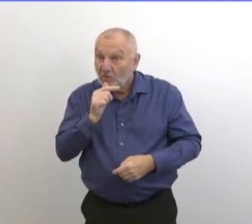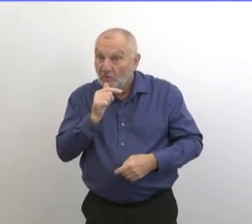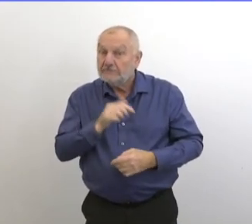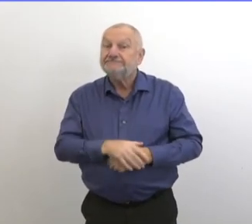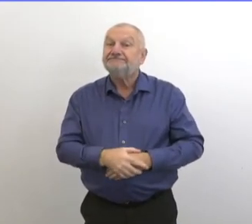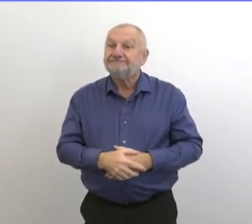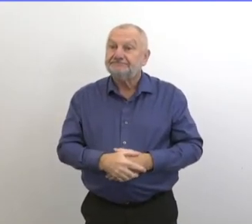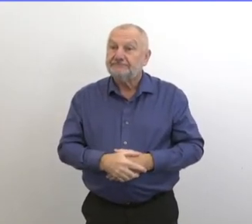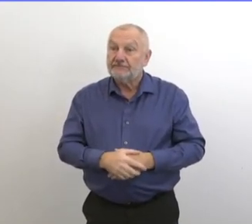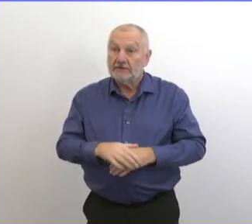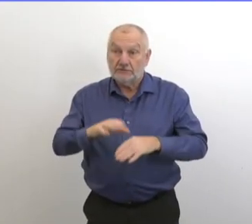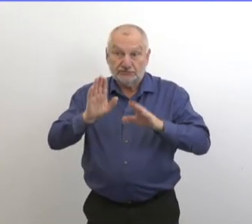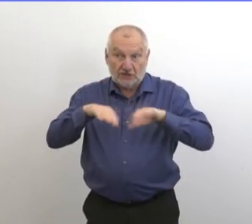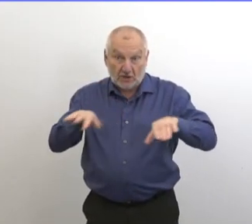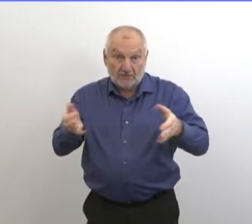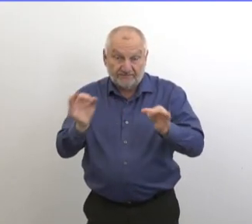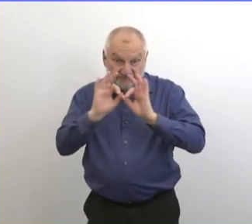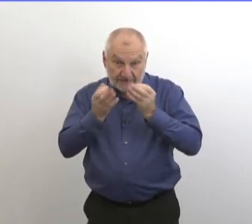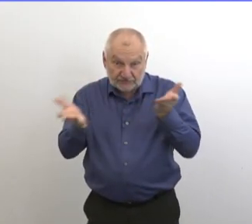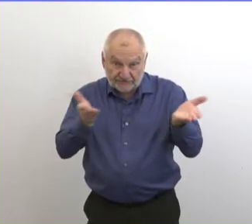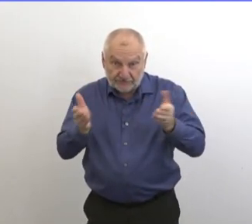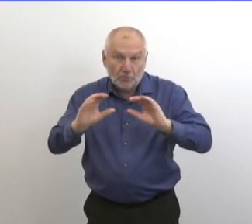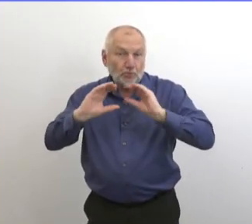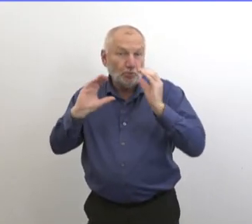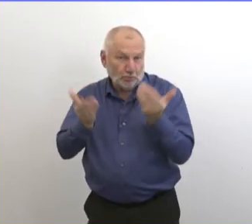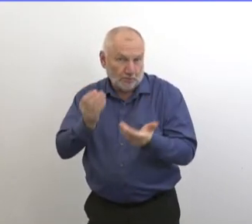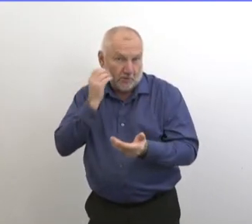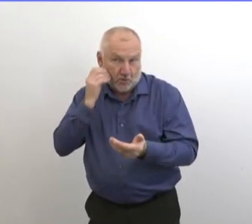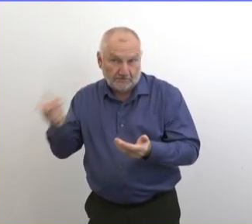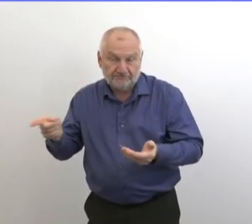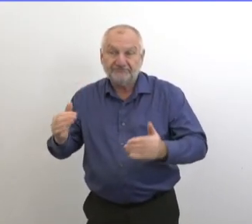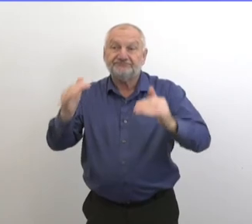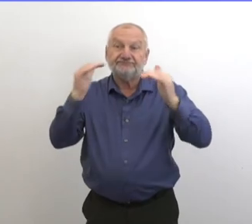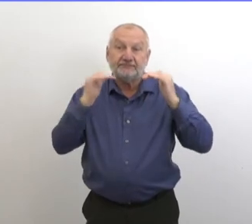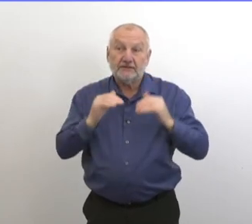group homes, community living disability services